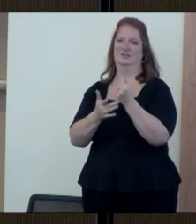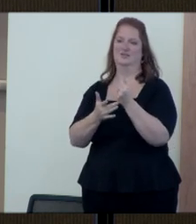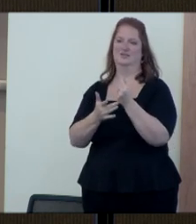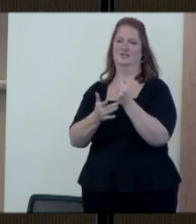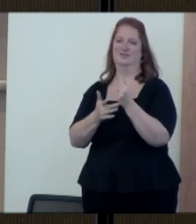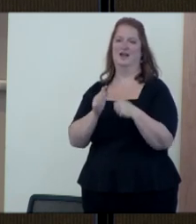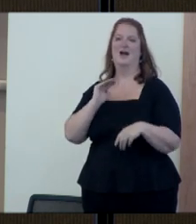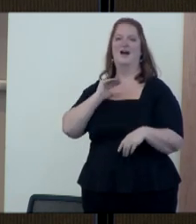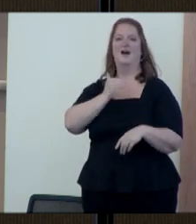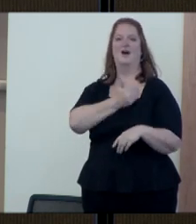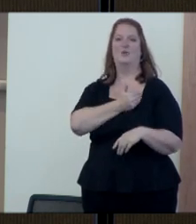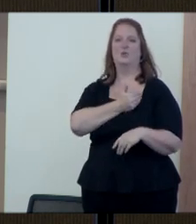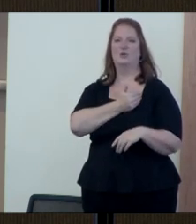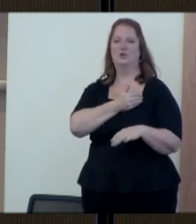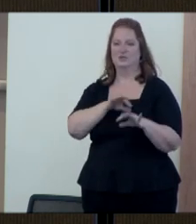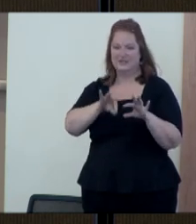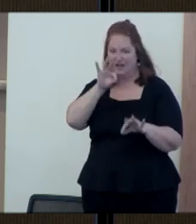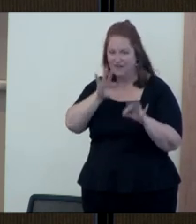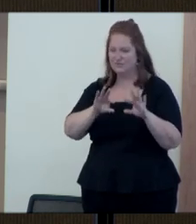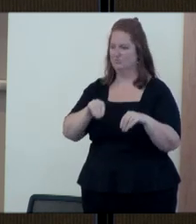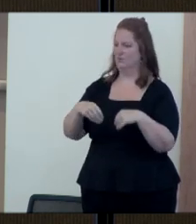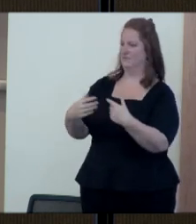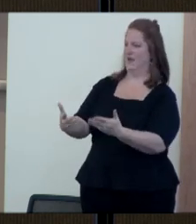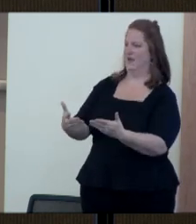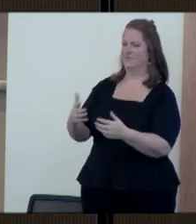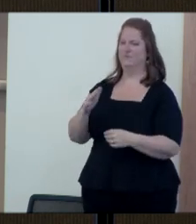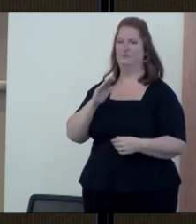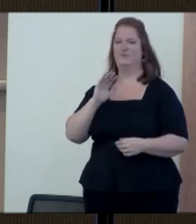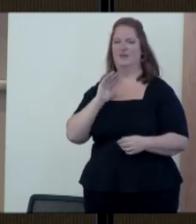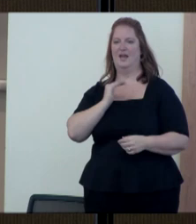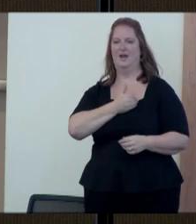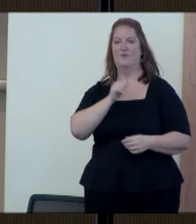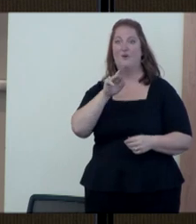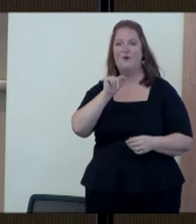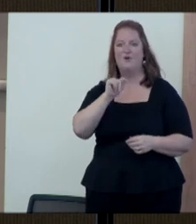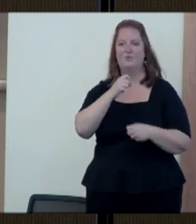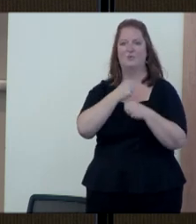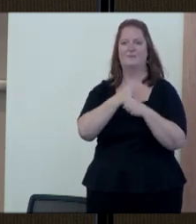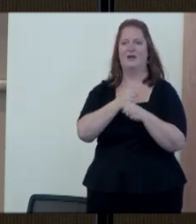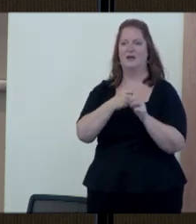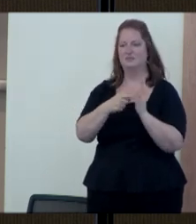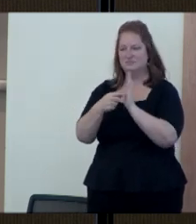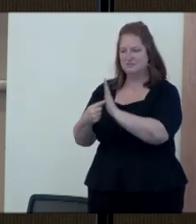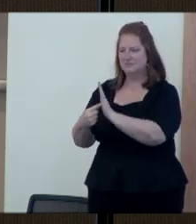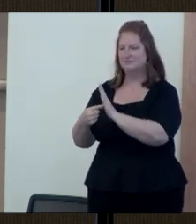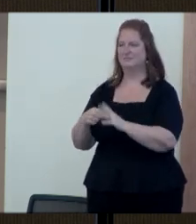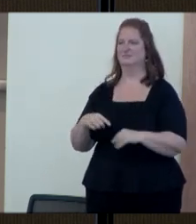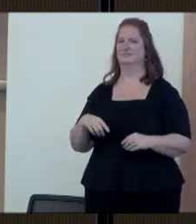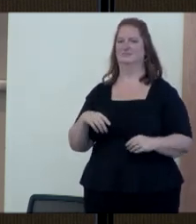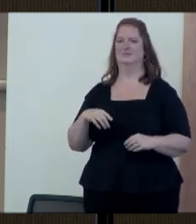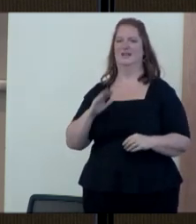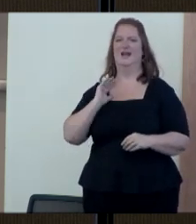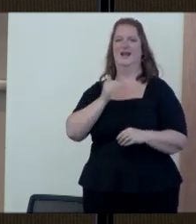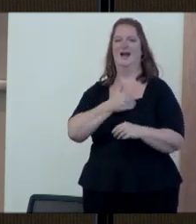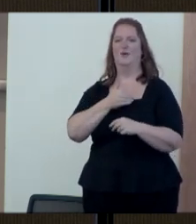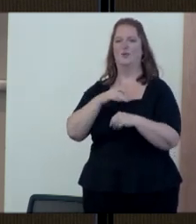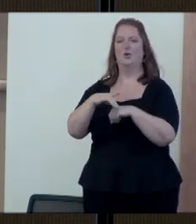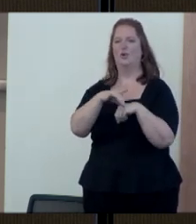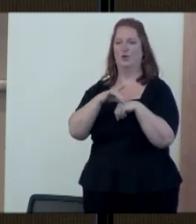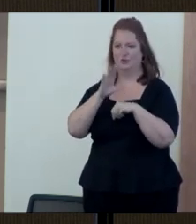that we discover, the art that we create, and the planet that we're going to help